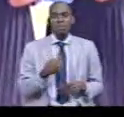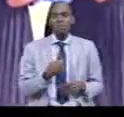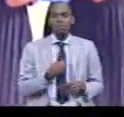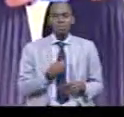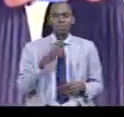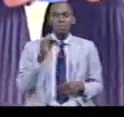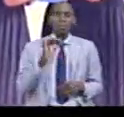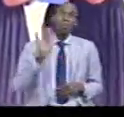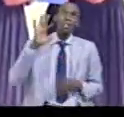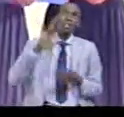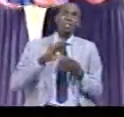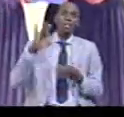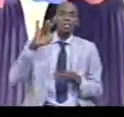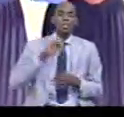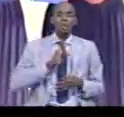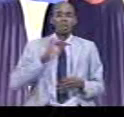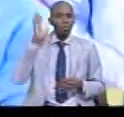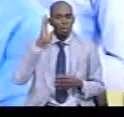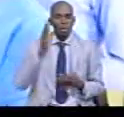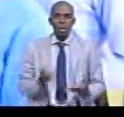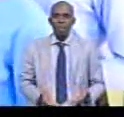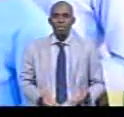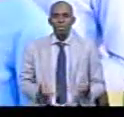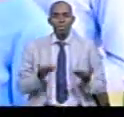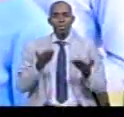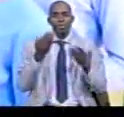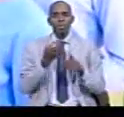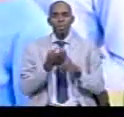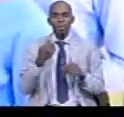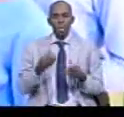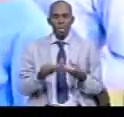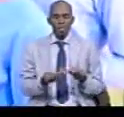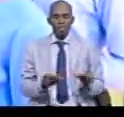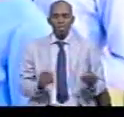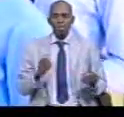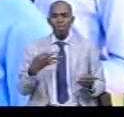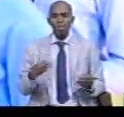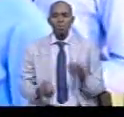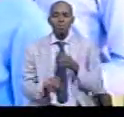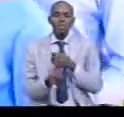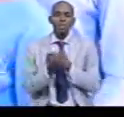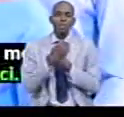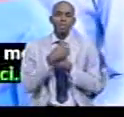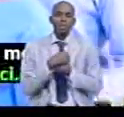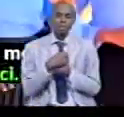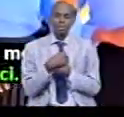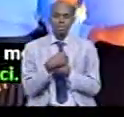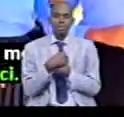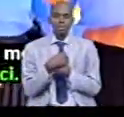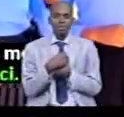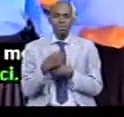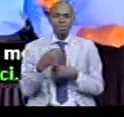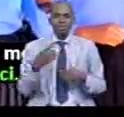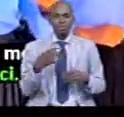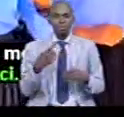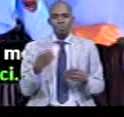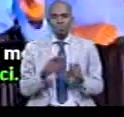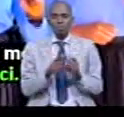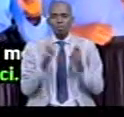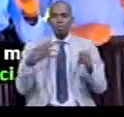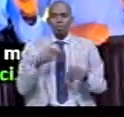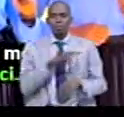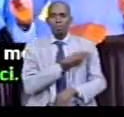By your spirit I will rise from the ashes of defeat. The great and